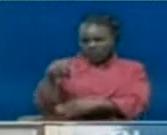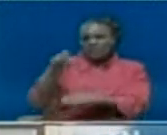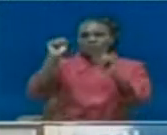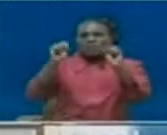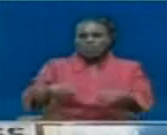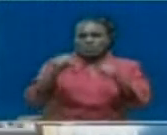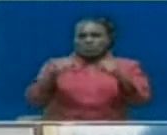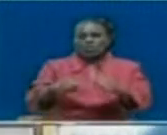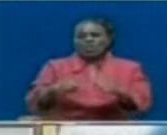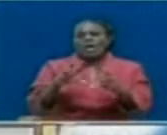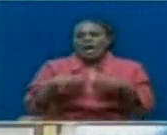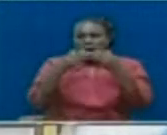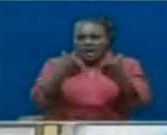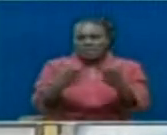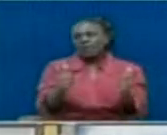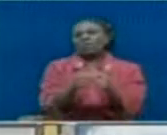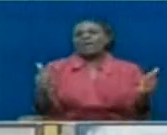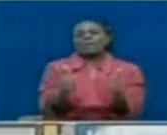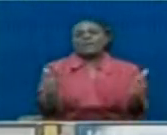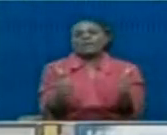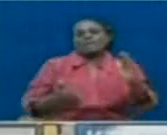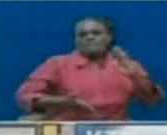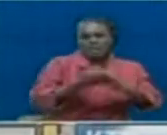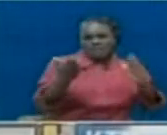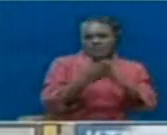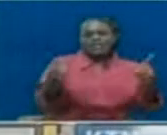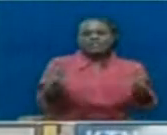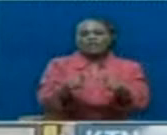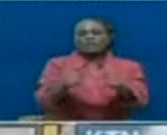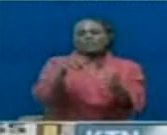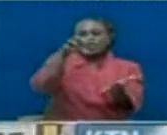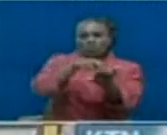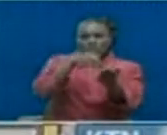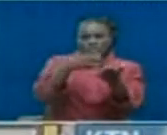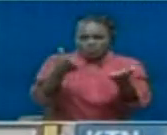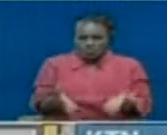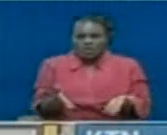will be answered properly and swiftly, as has been the case today.